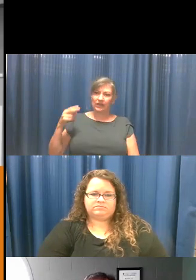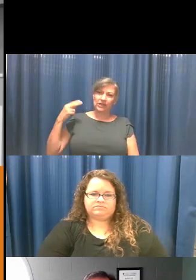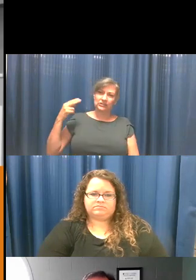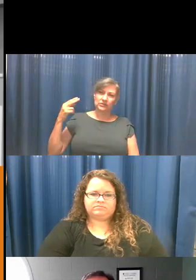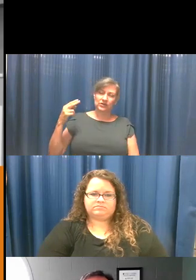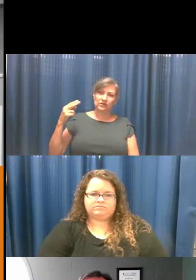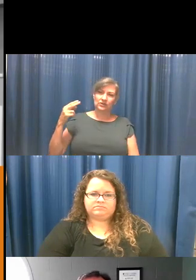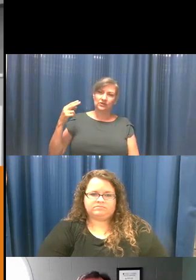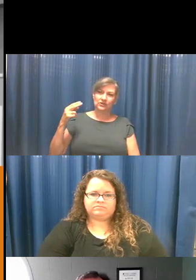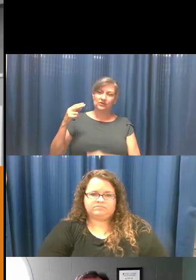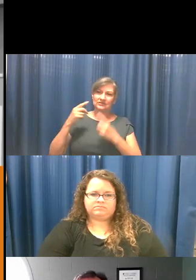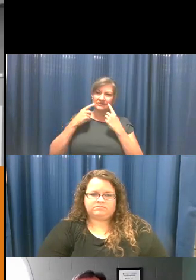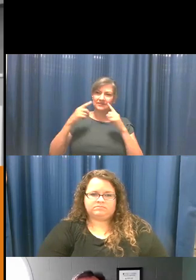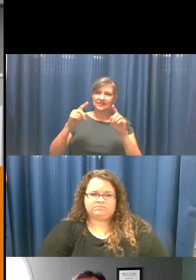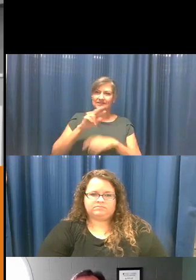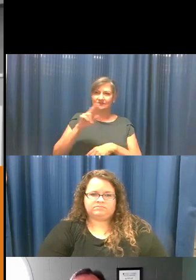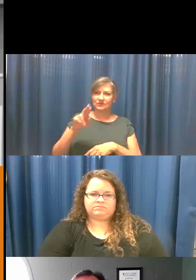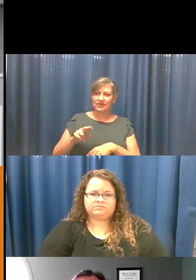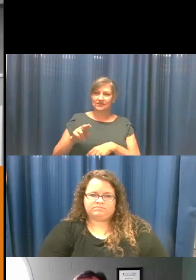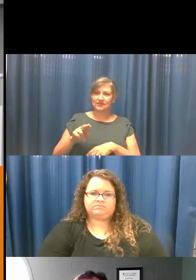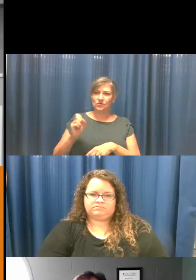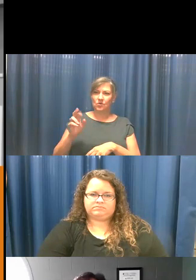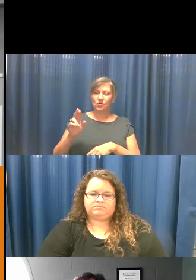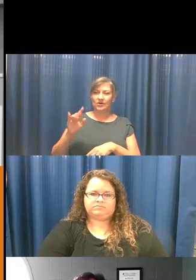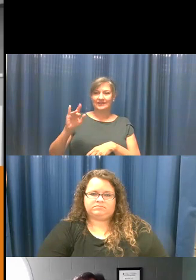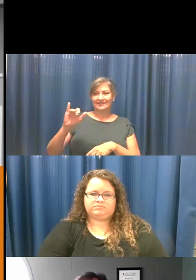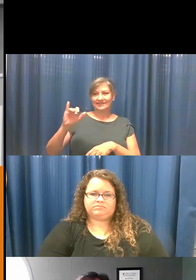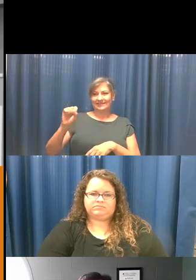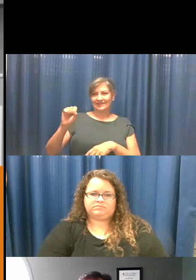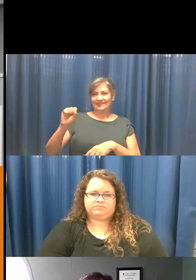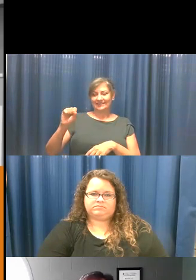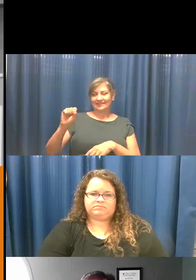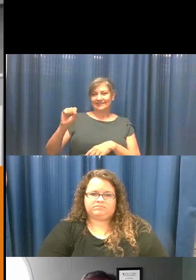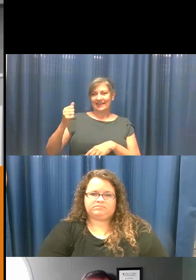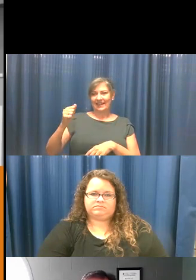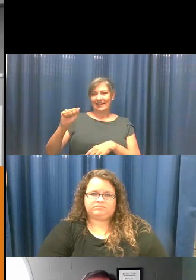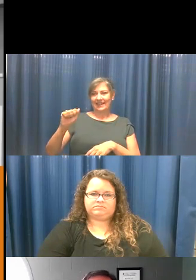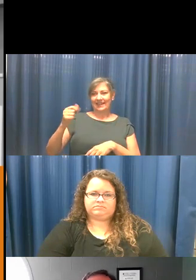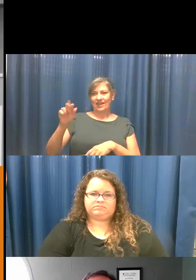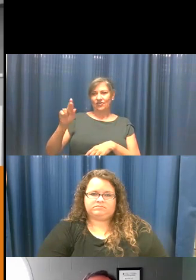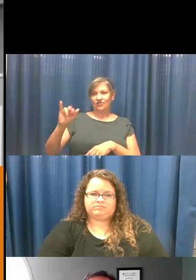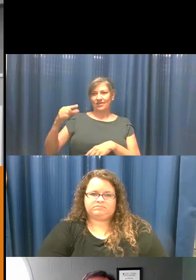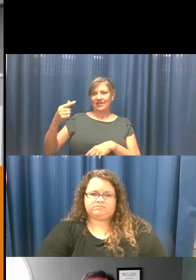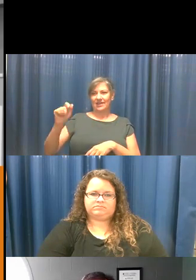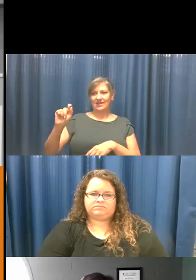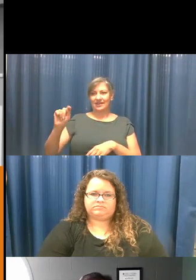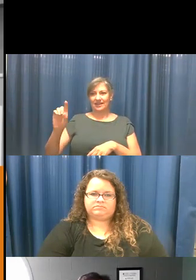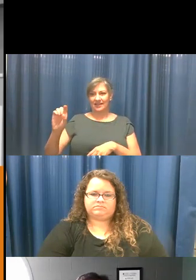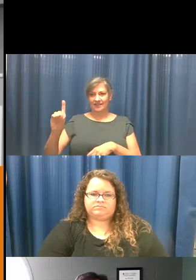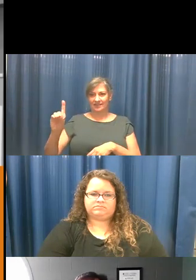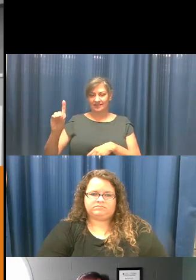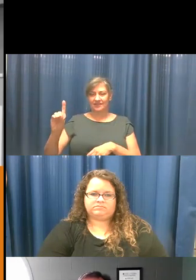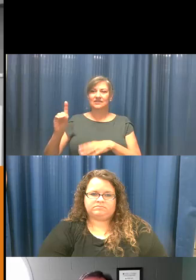for demographically disaggregated students. And so a faculty member could look back, for example, over the last